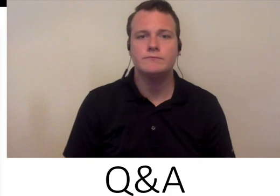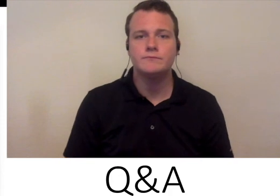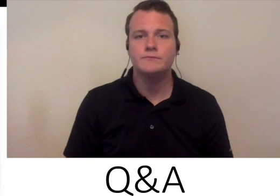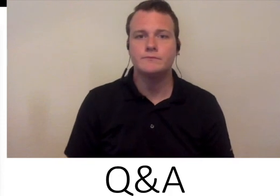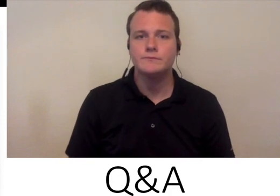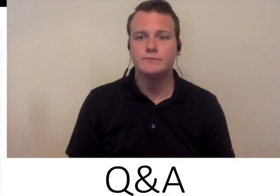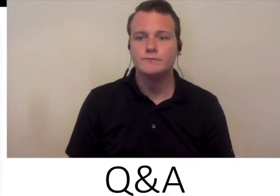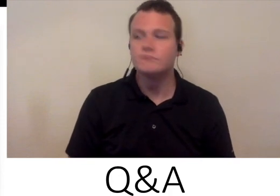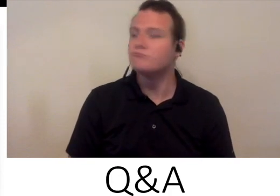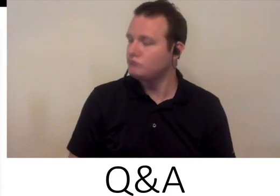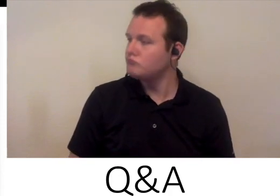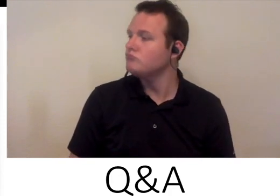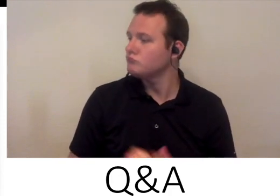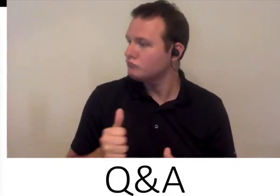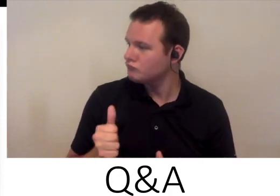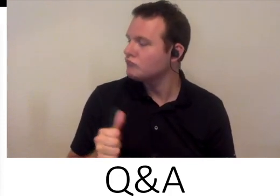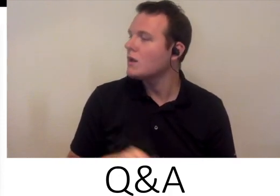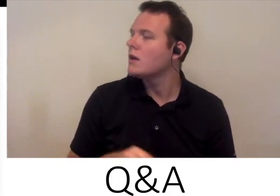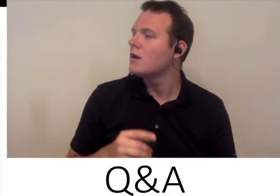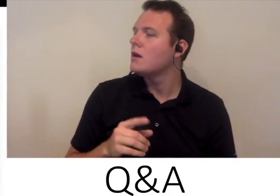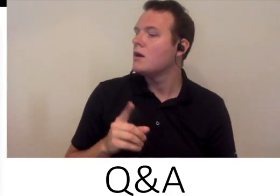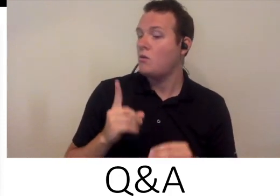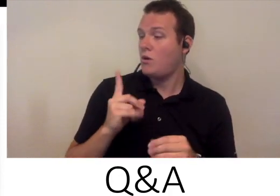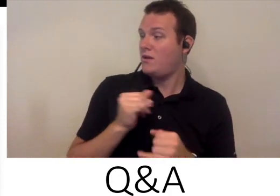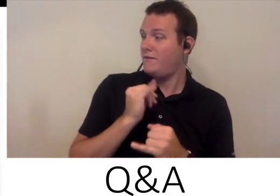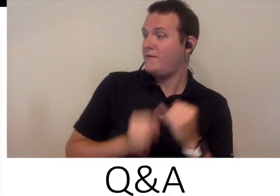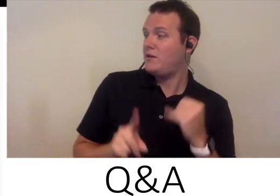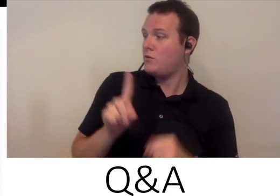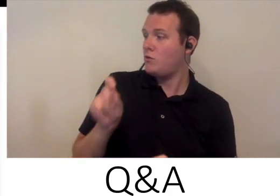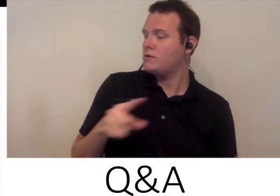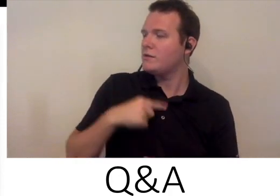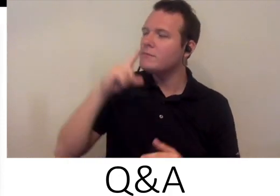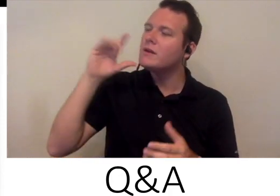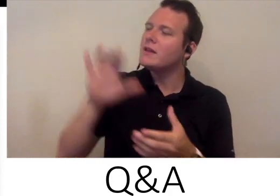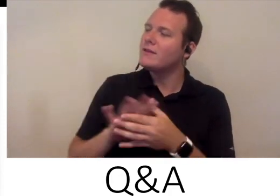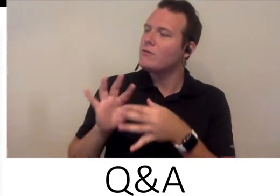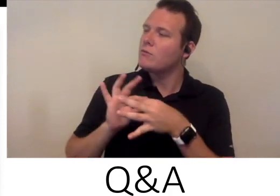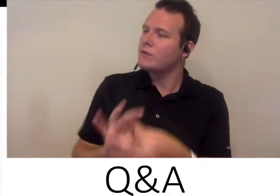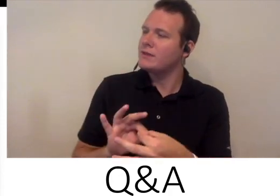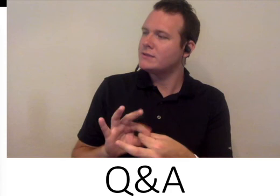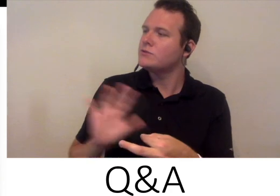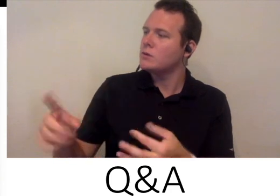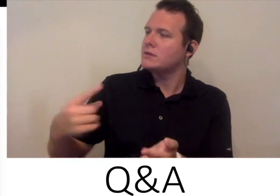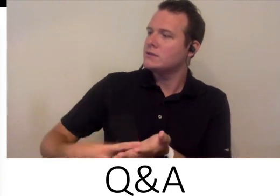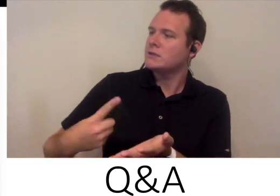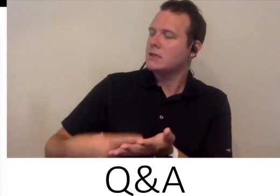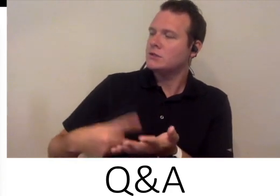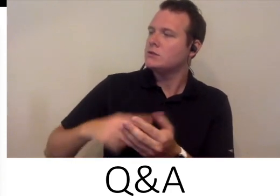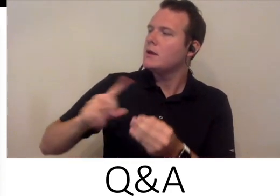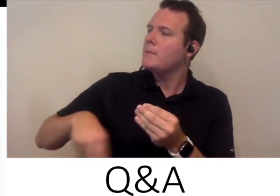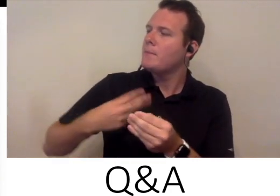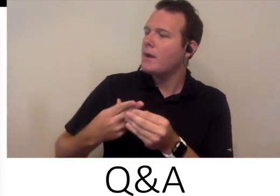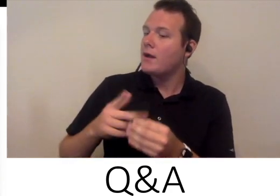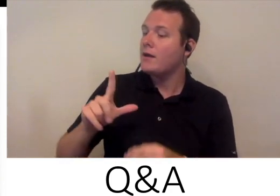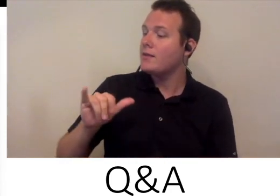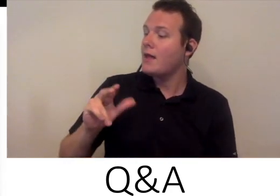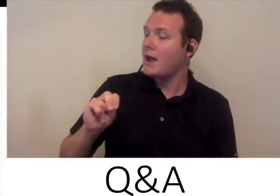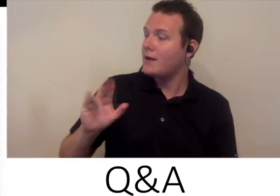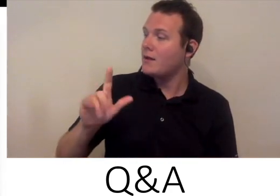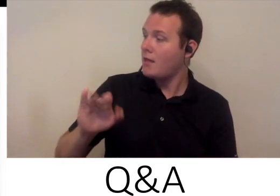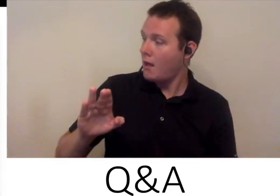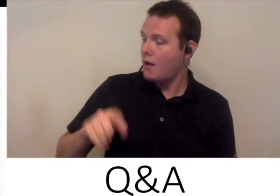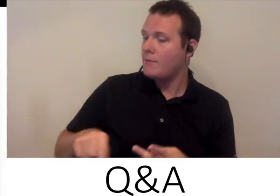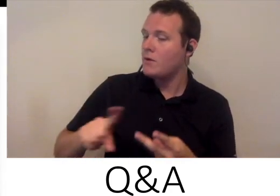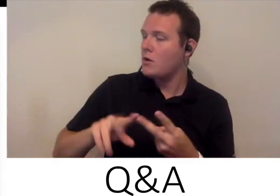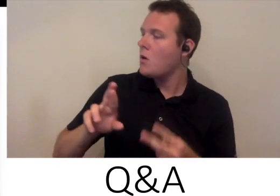Great. And it looks like we have one final question, and I think this was in reference to your discussion about the Lions Club and the Rotary Club.